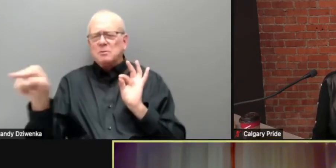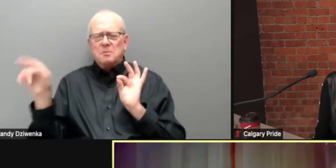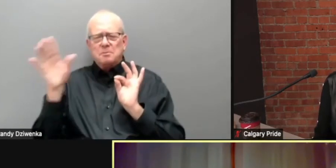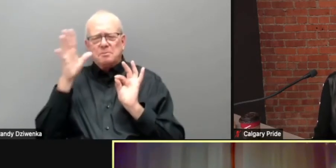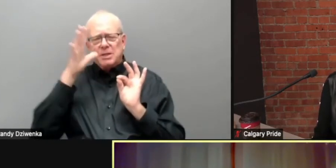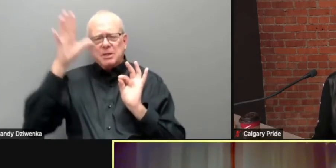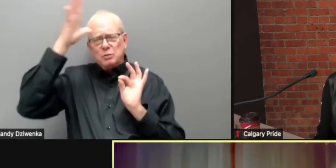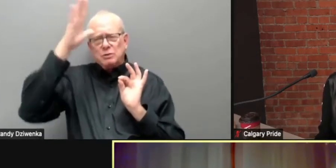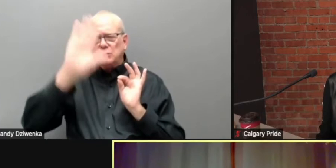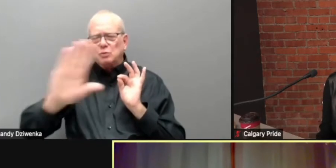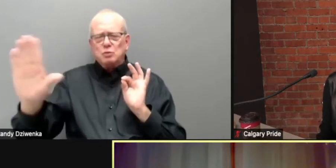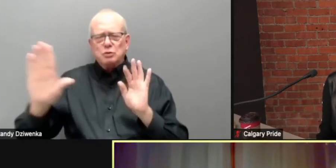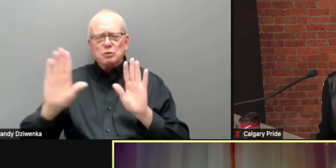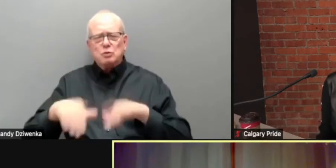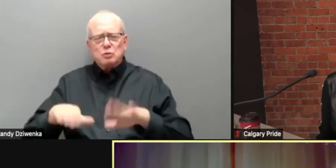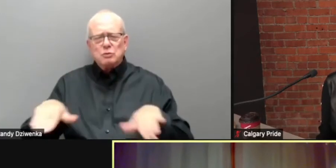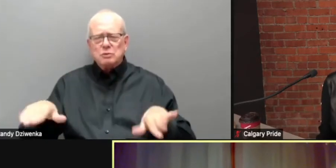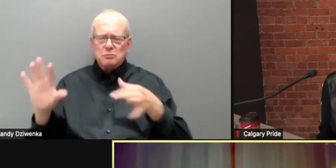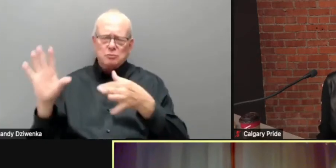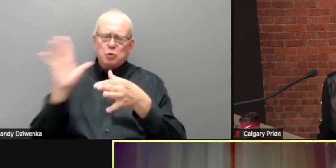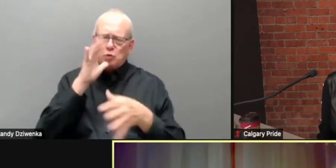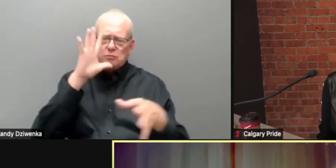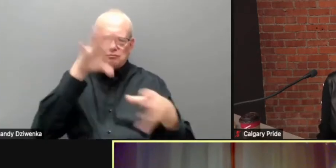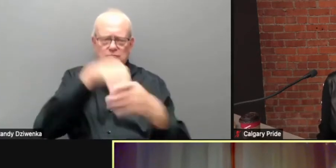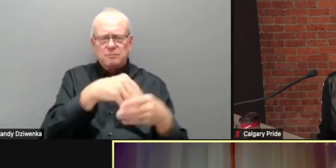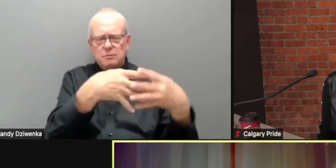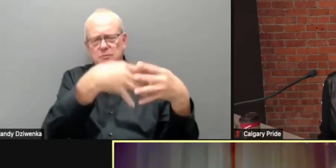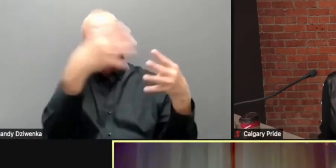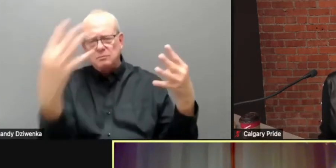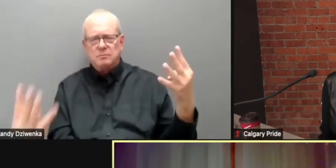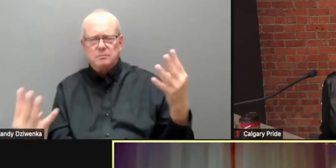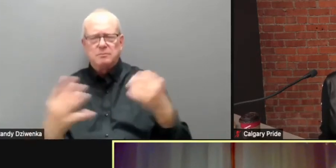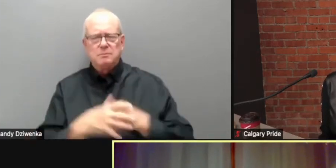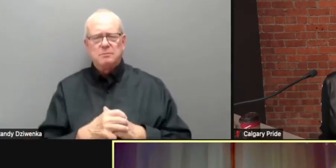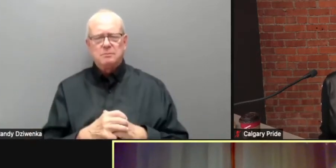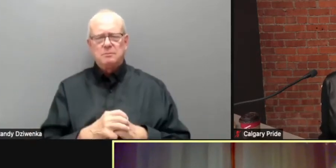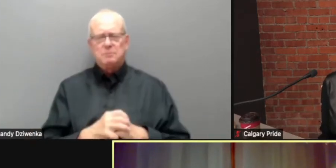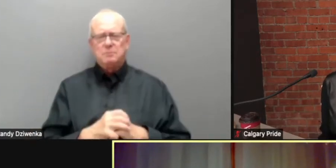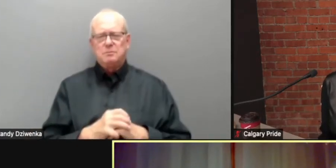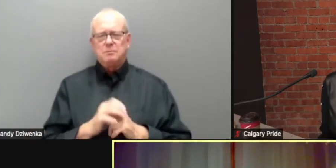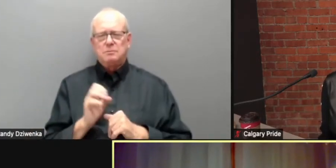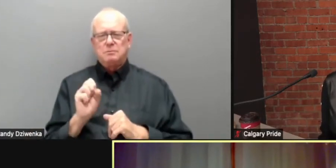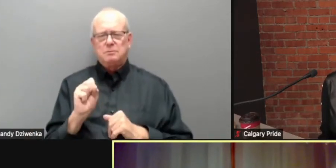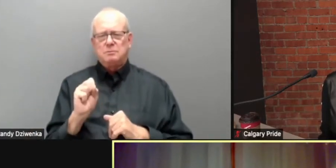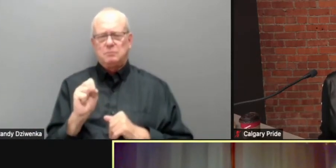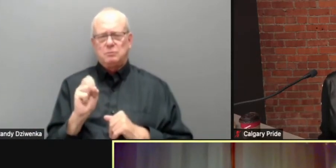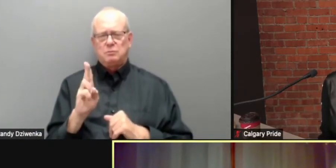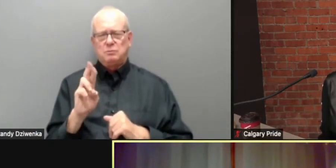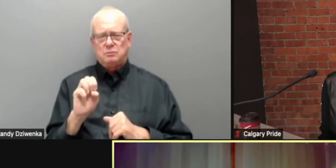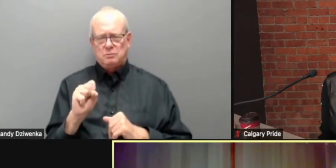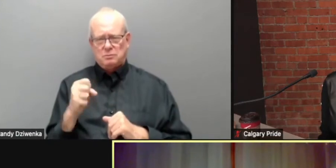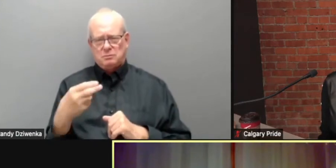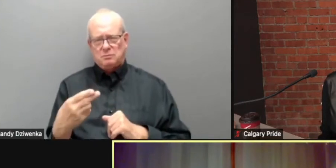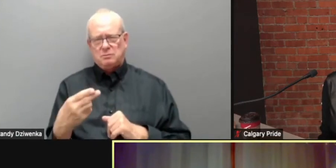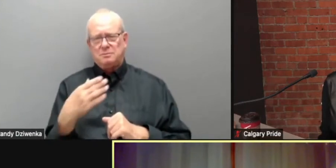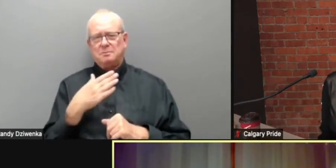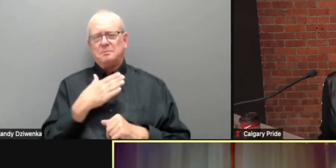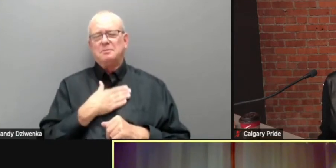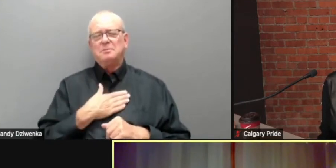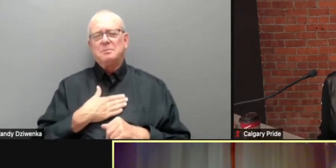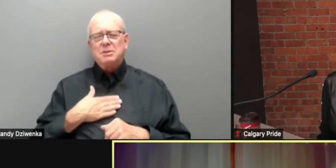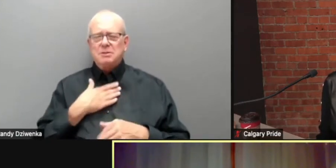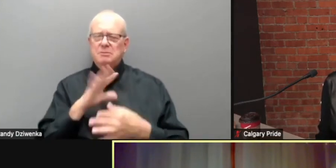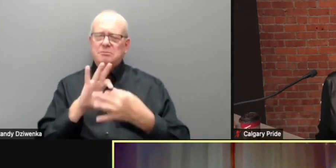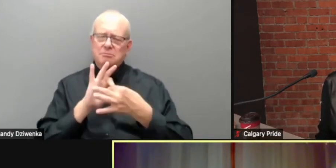Reach out to your child. Don't let them go through this by themselves. It's very hard for